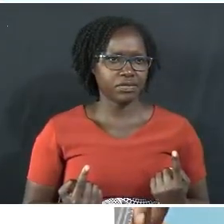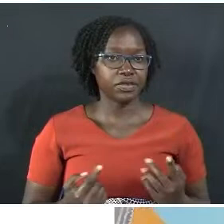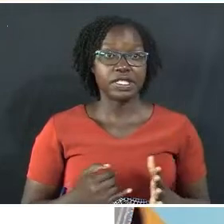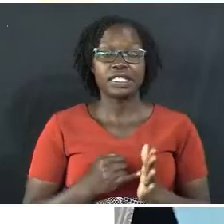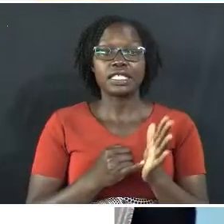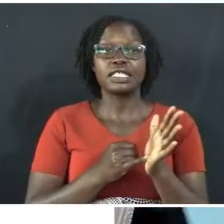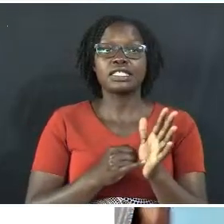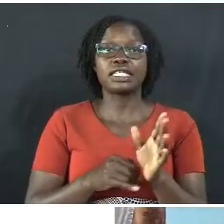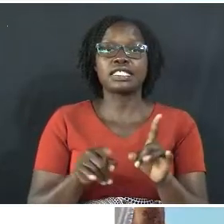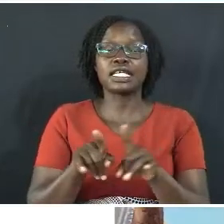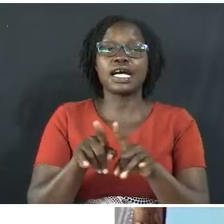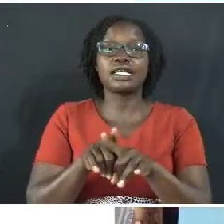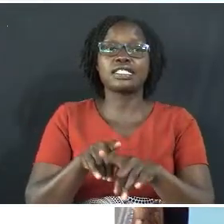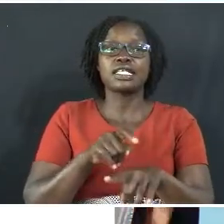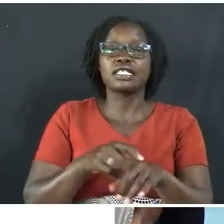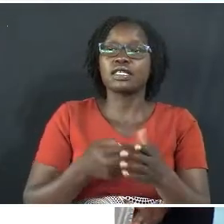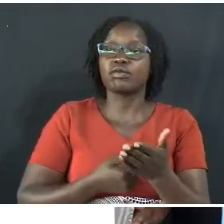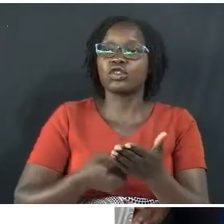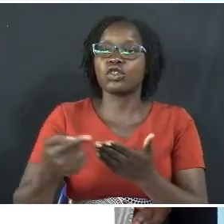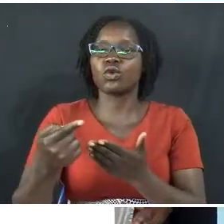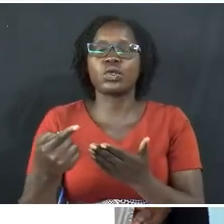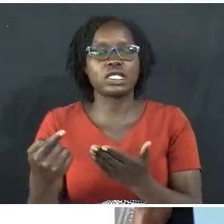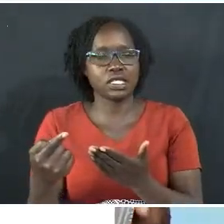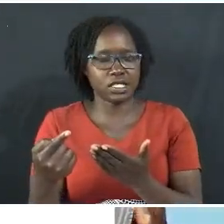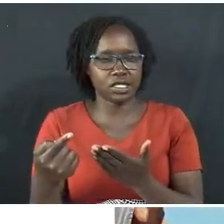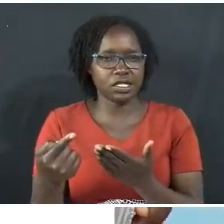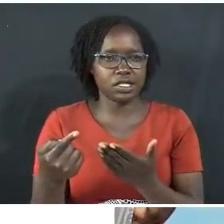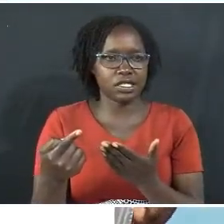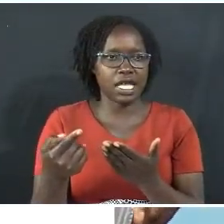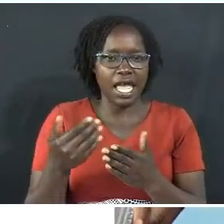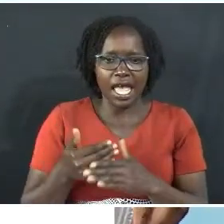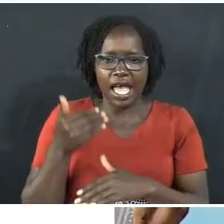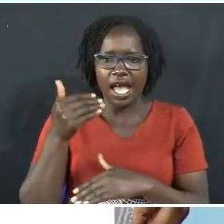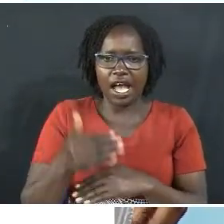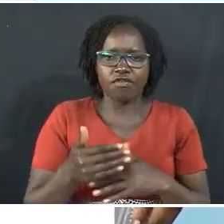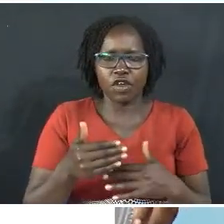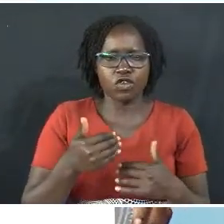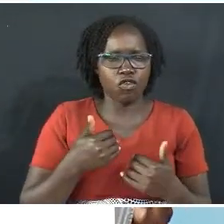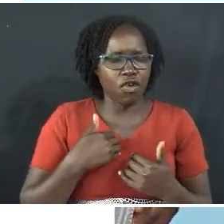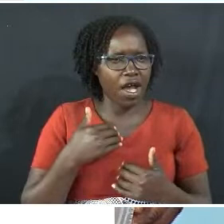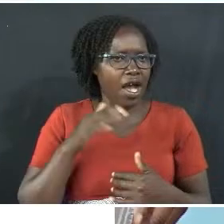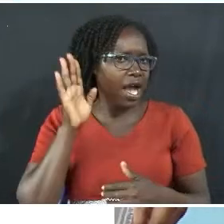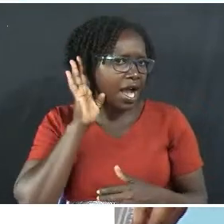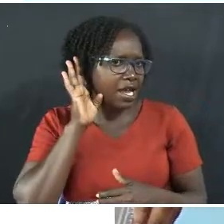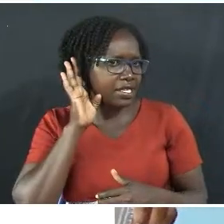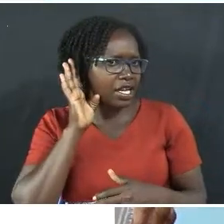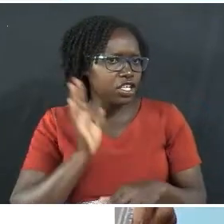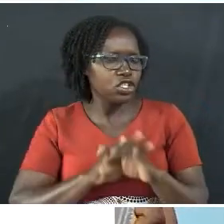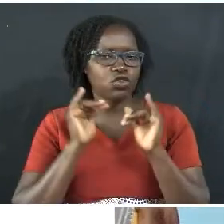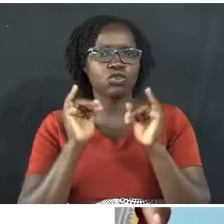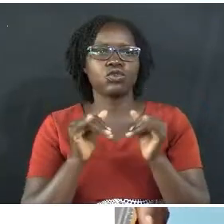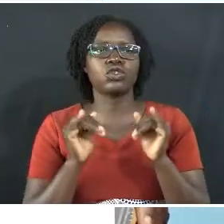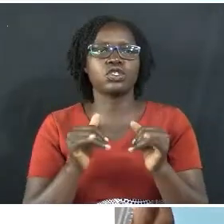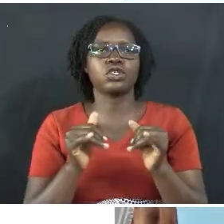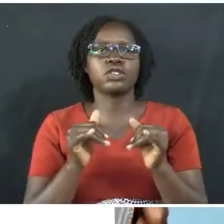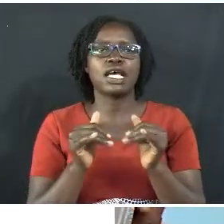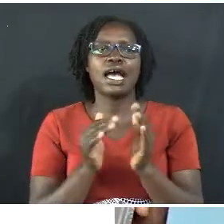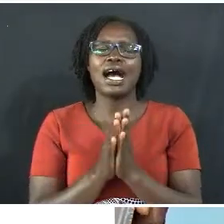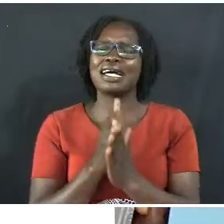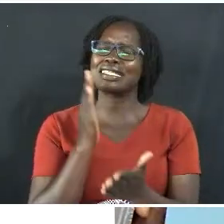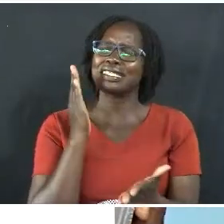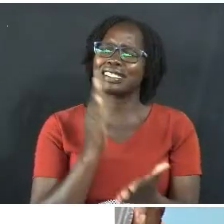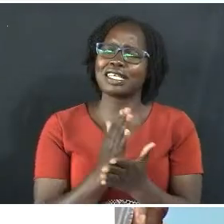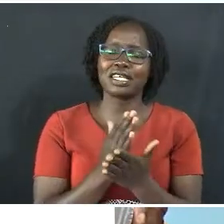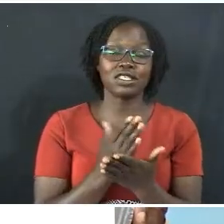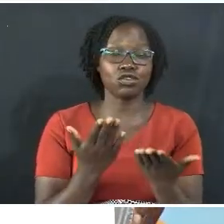Just as during these weeks and days, after you have heard the good news, undiluted truth, you